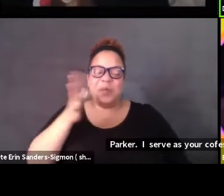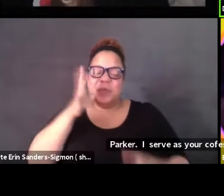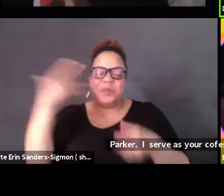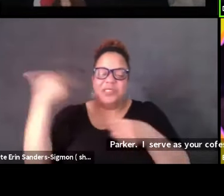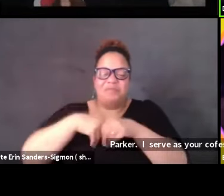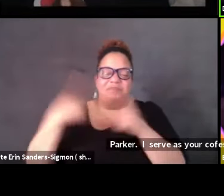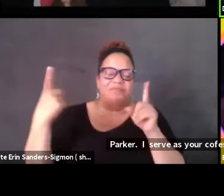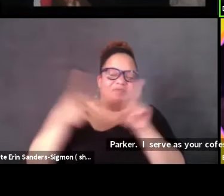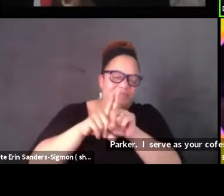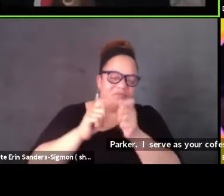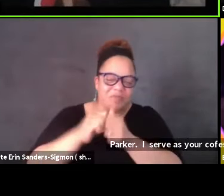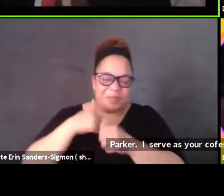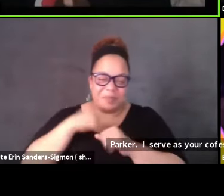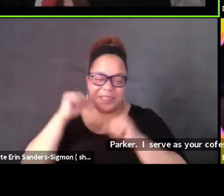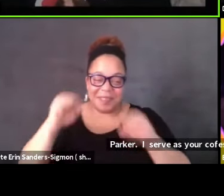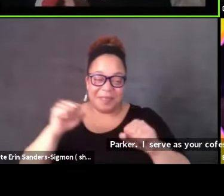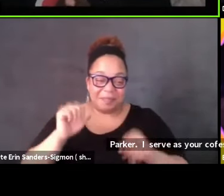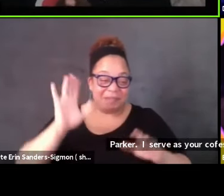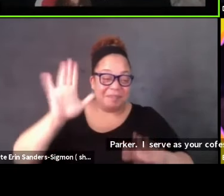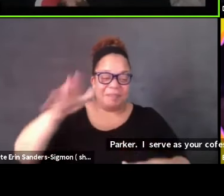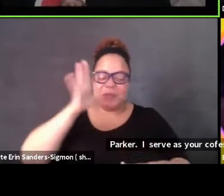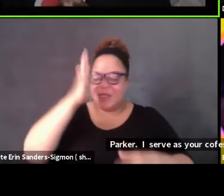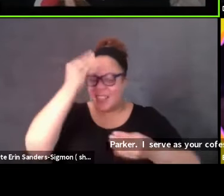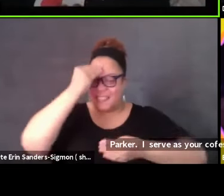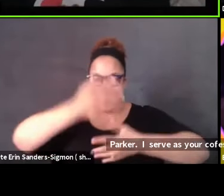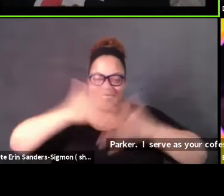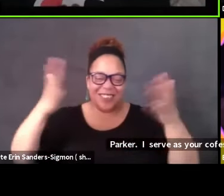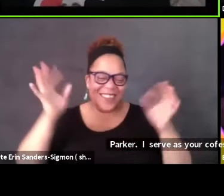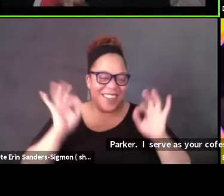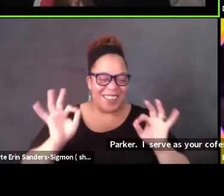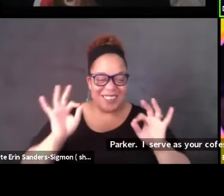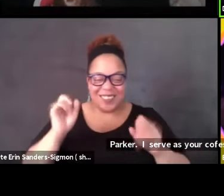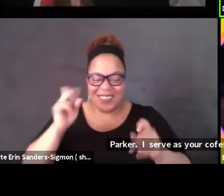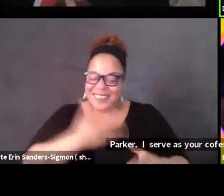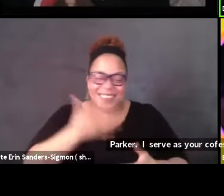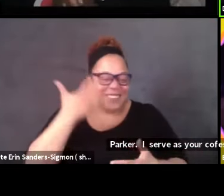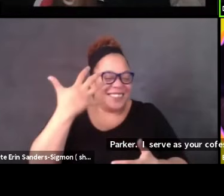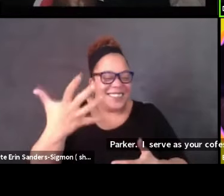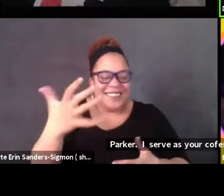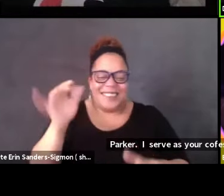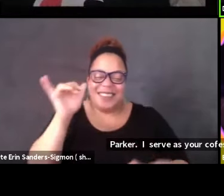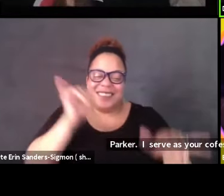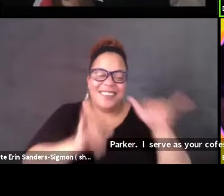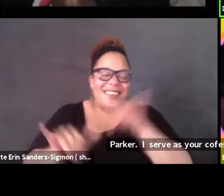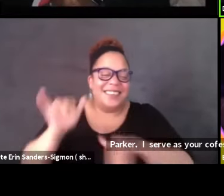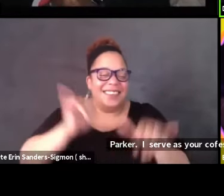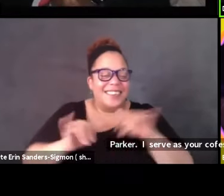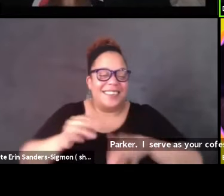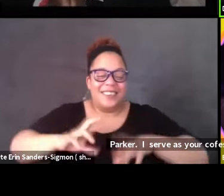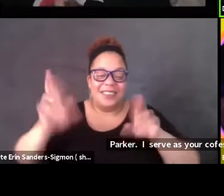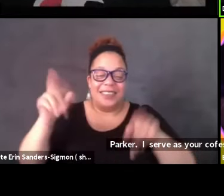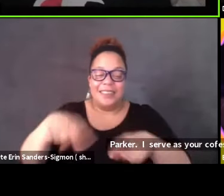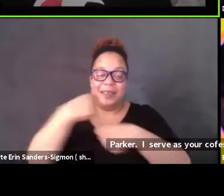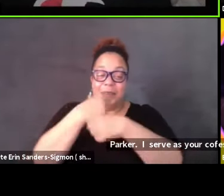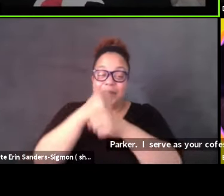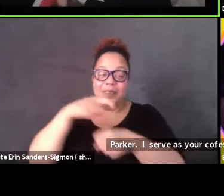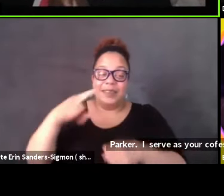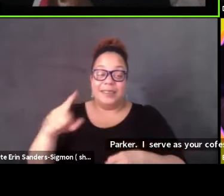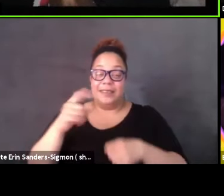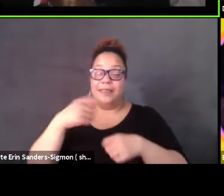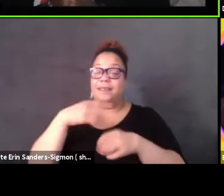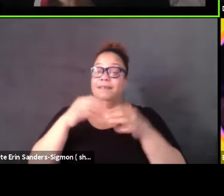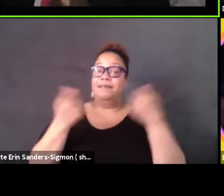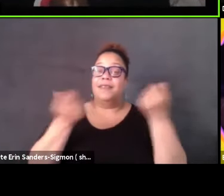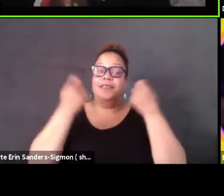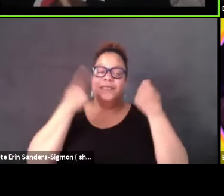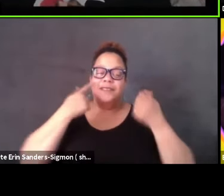put our heart and soul into this festival, and we hope that it was everything that you could have imagined it to be.